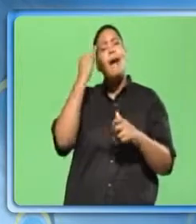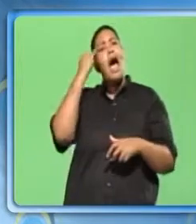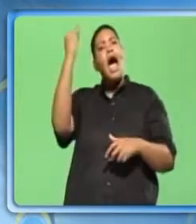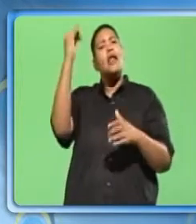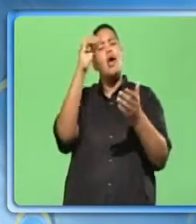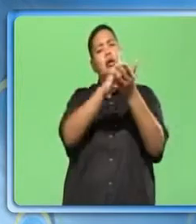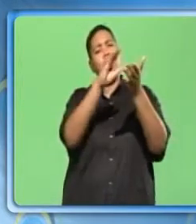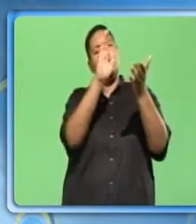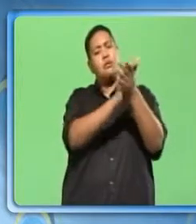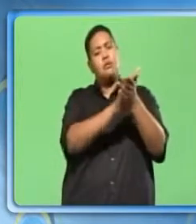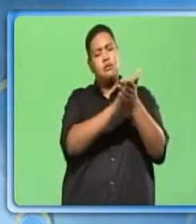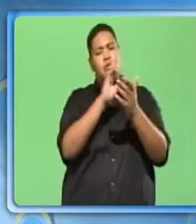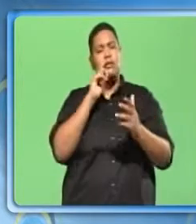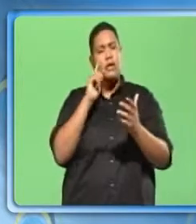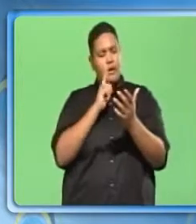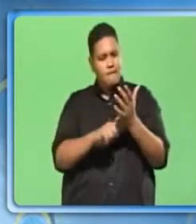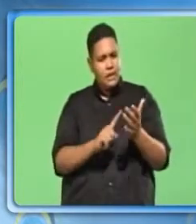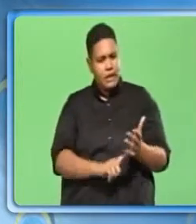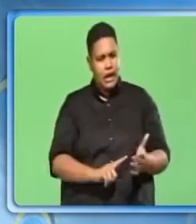be investigated.